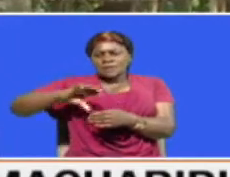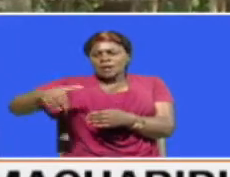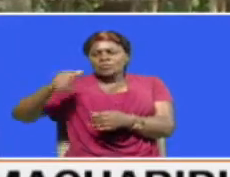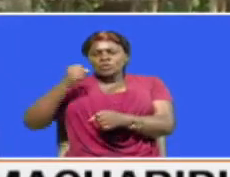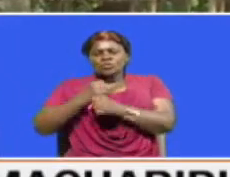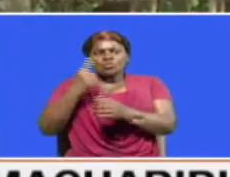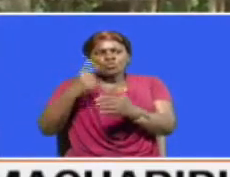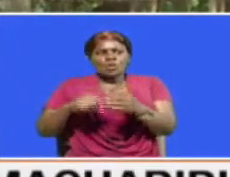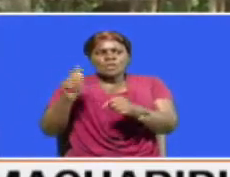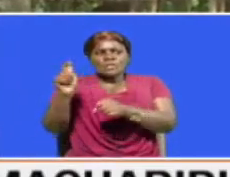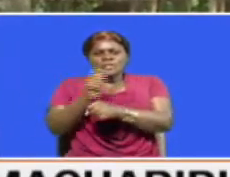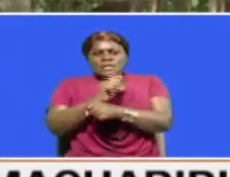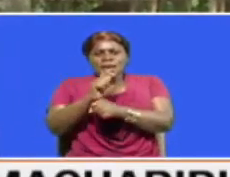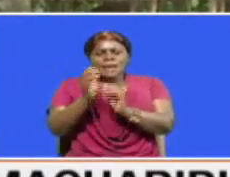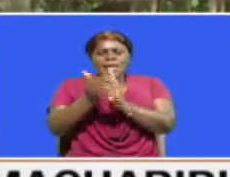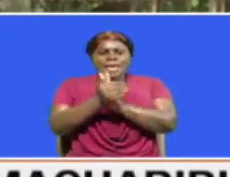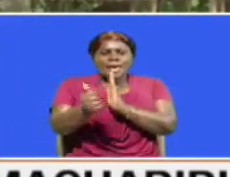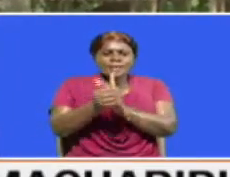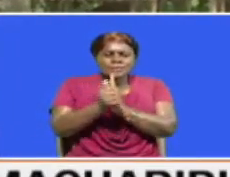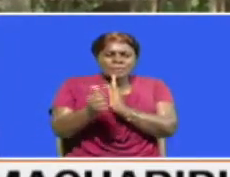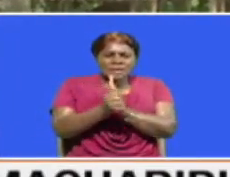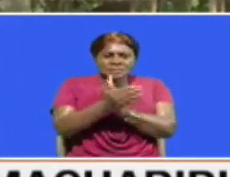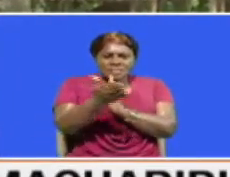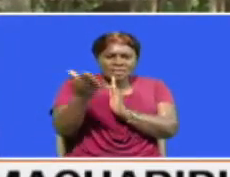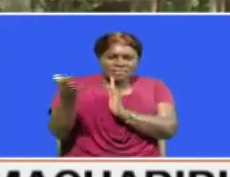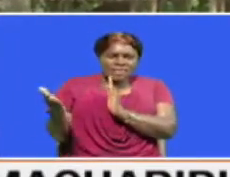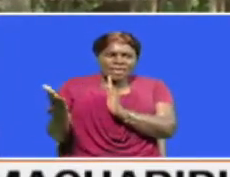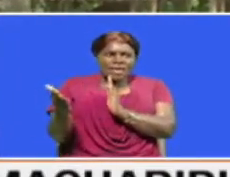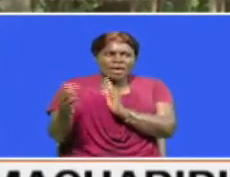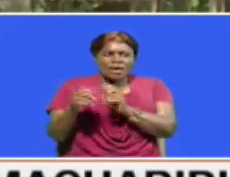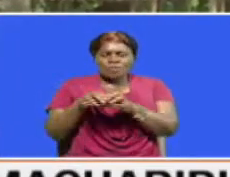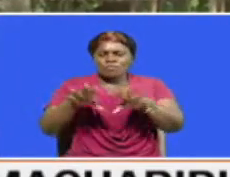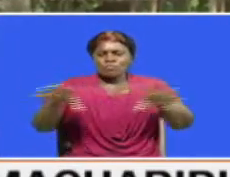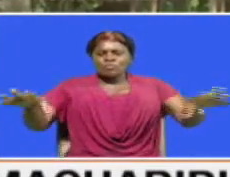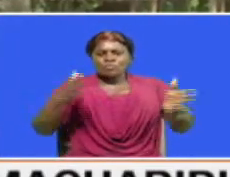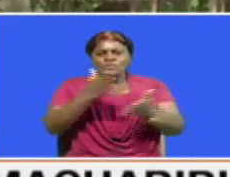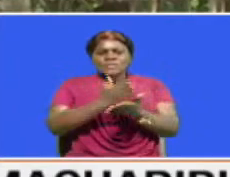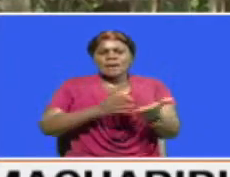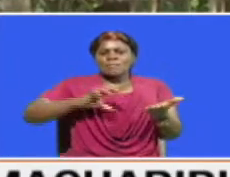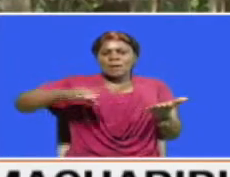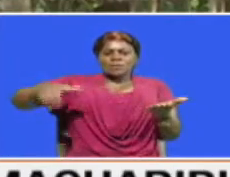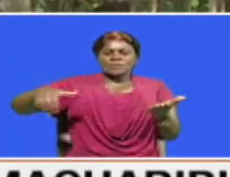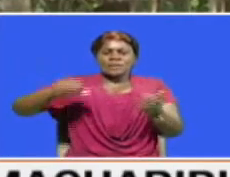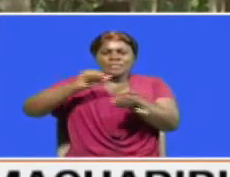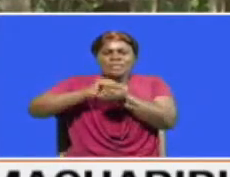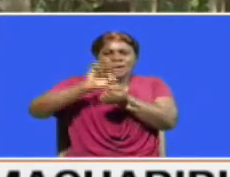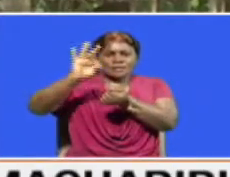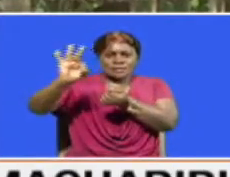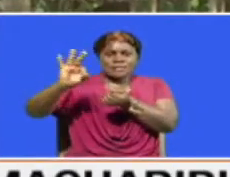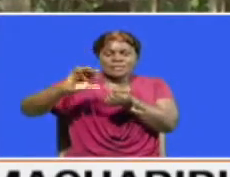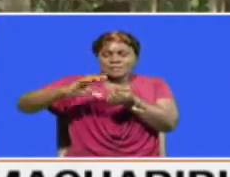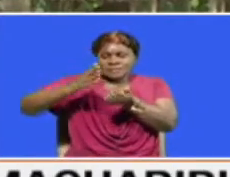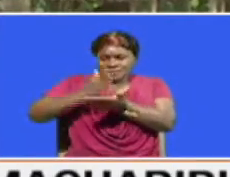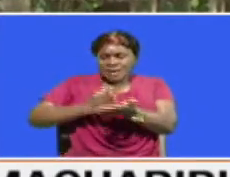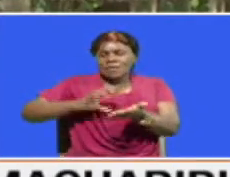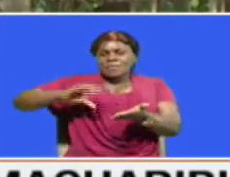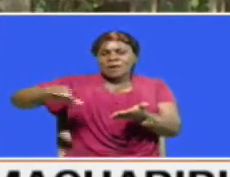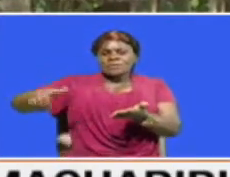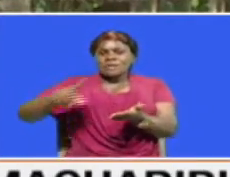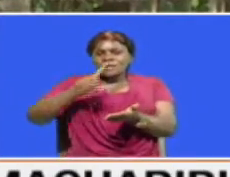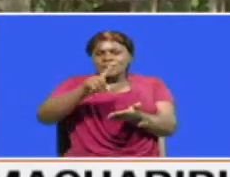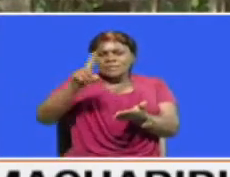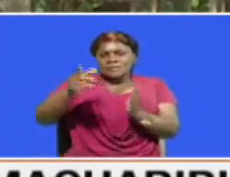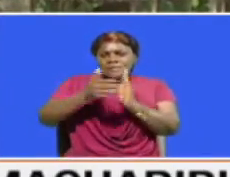has done, it has trained experts and they're spread all over the sub-counties, all the 13 sub-counties, and